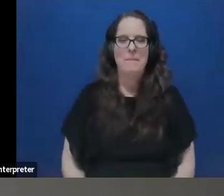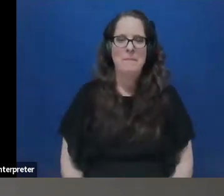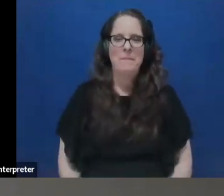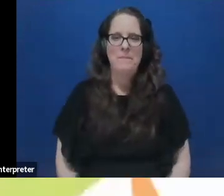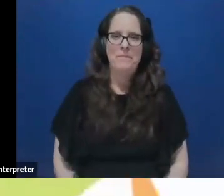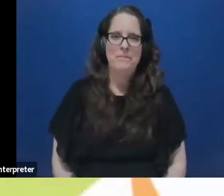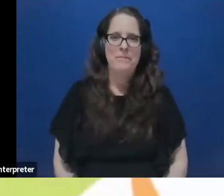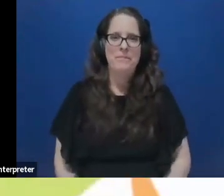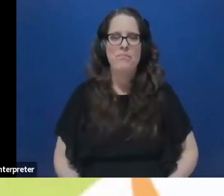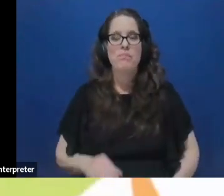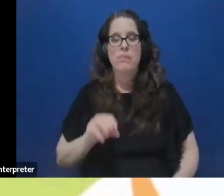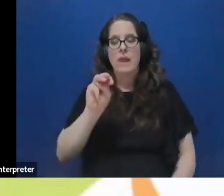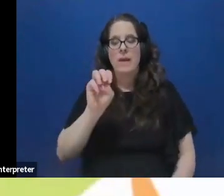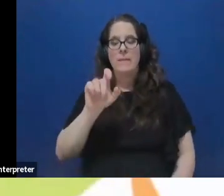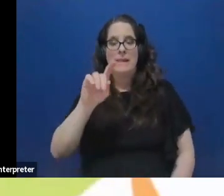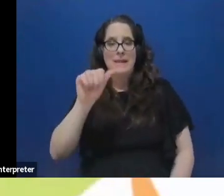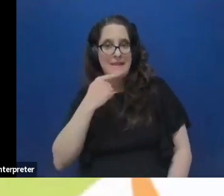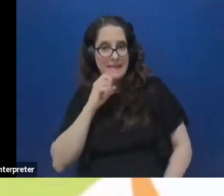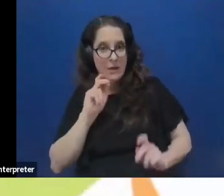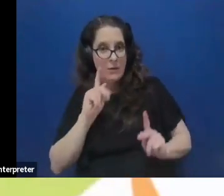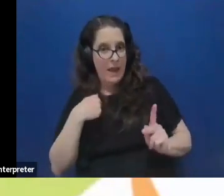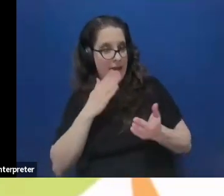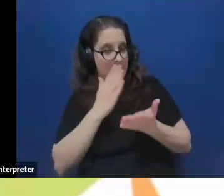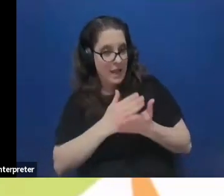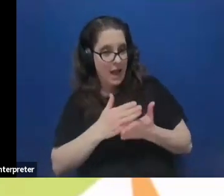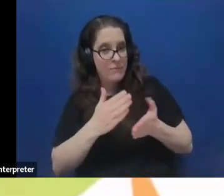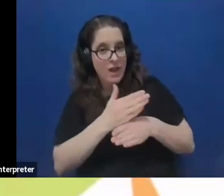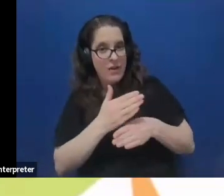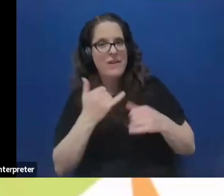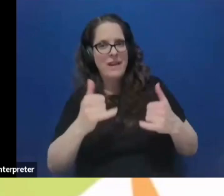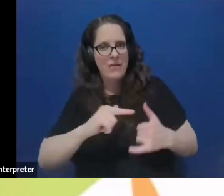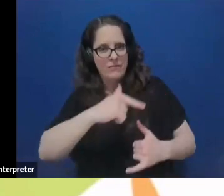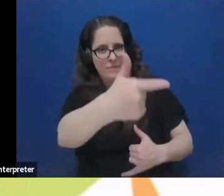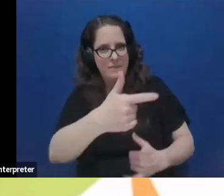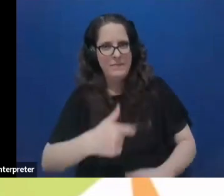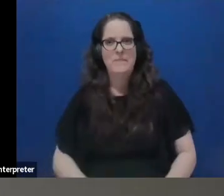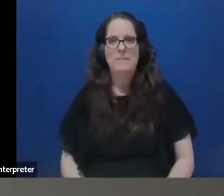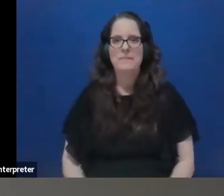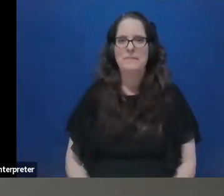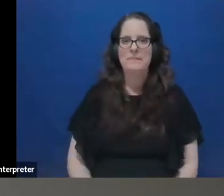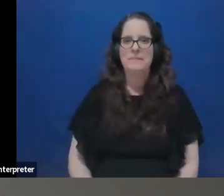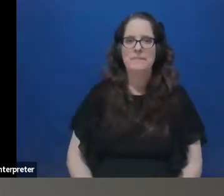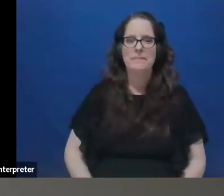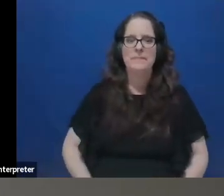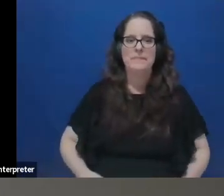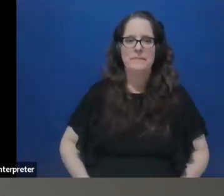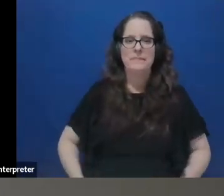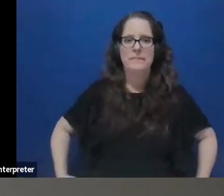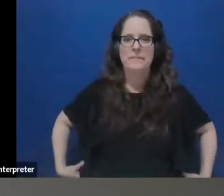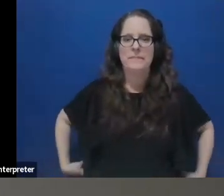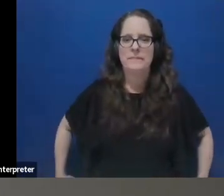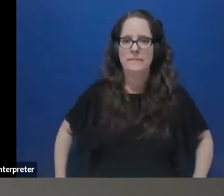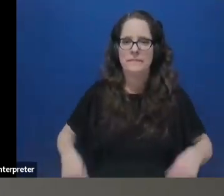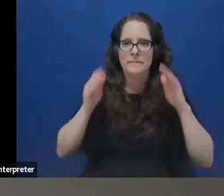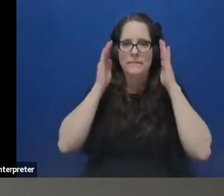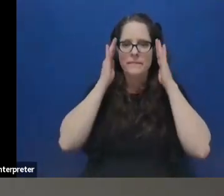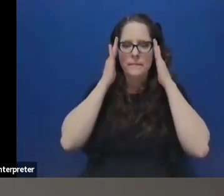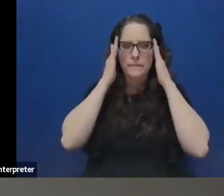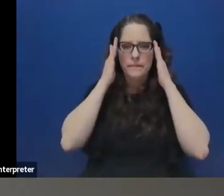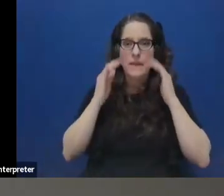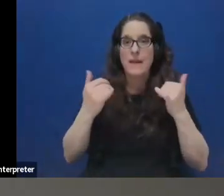I'm going to stop sharing and you should be able to share. Okay. Here is Navigator. Here is our website,